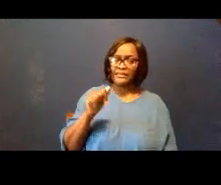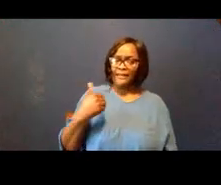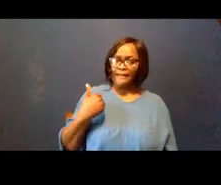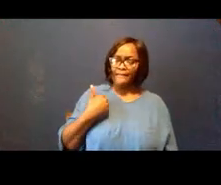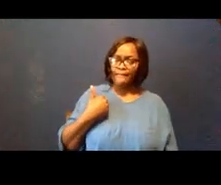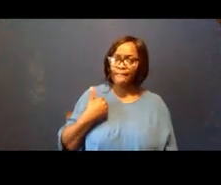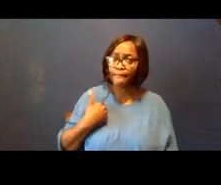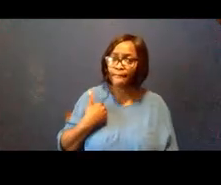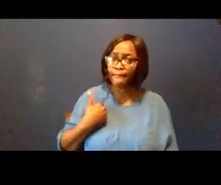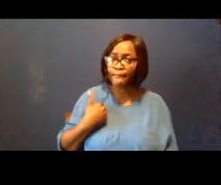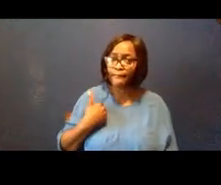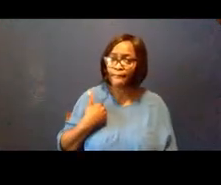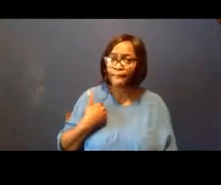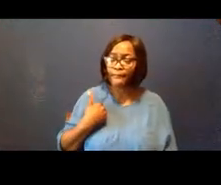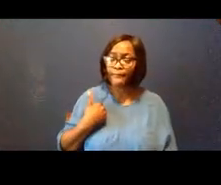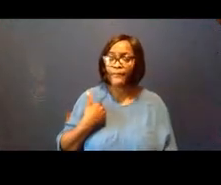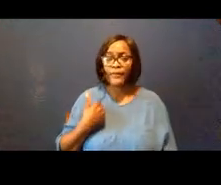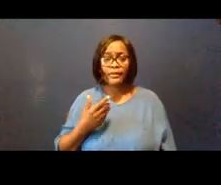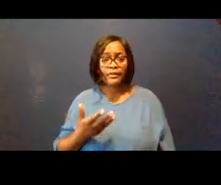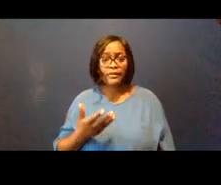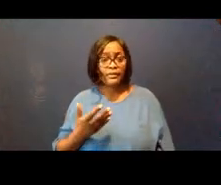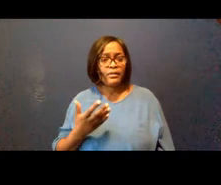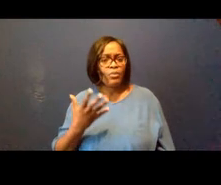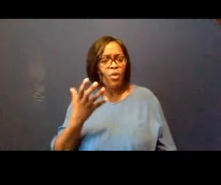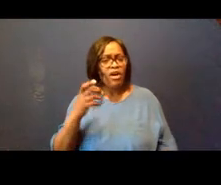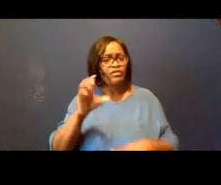drown me in